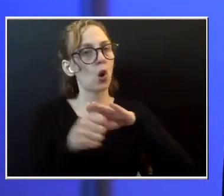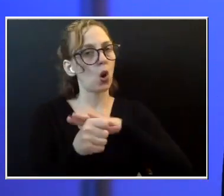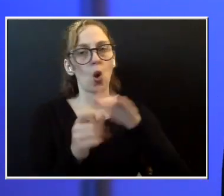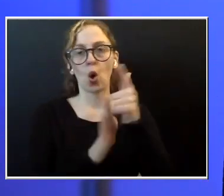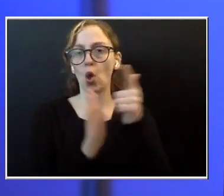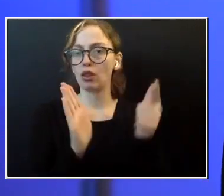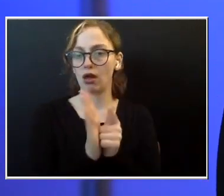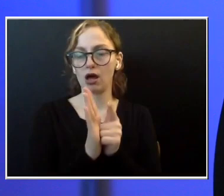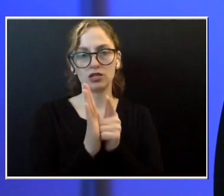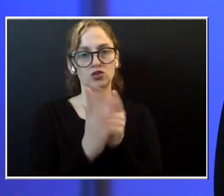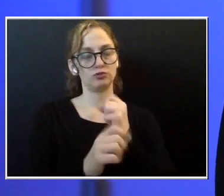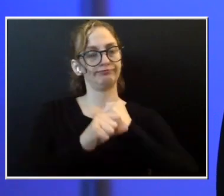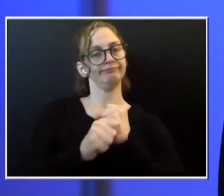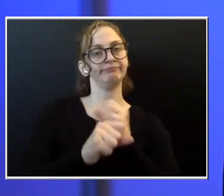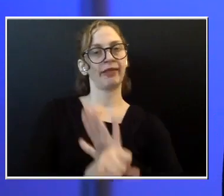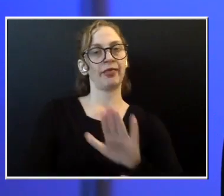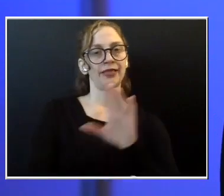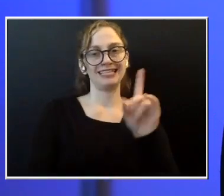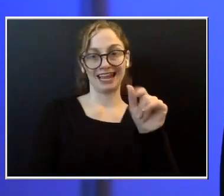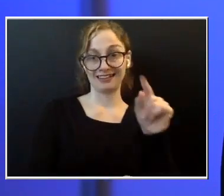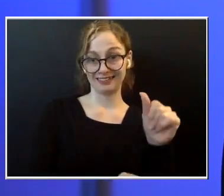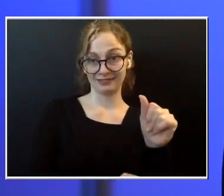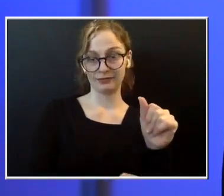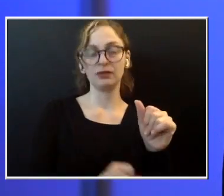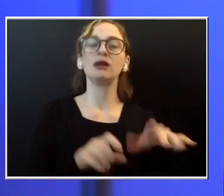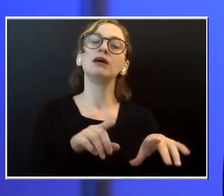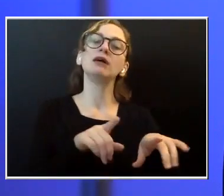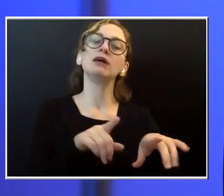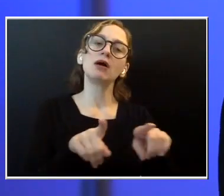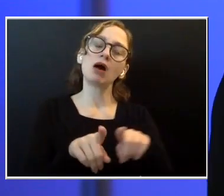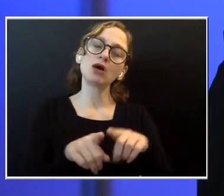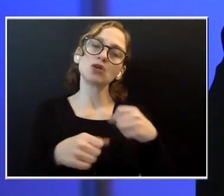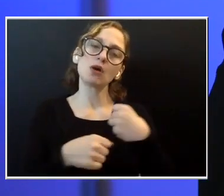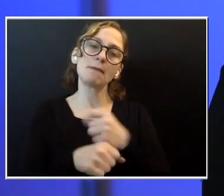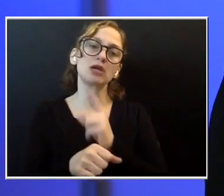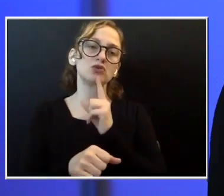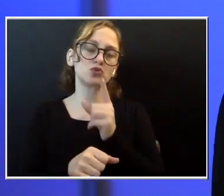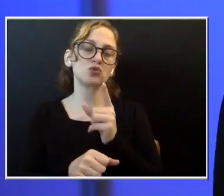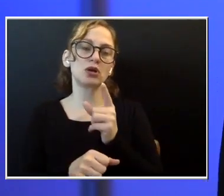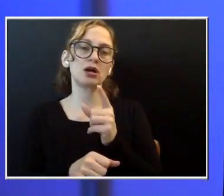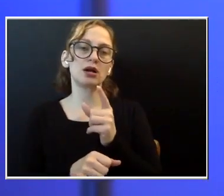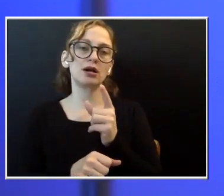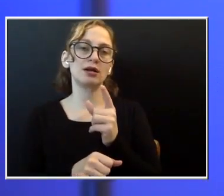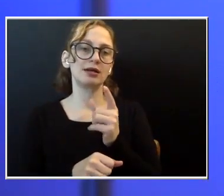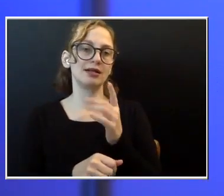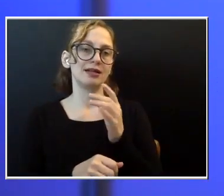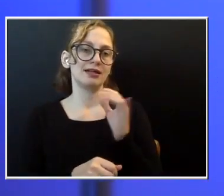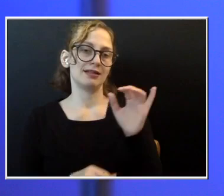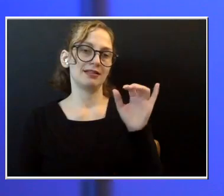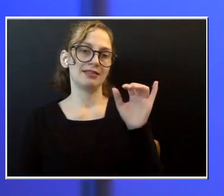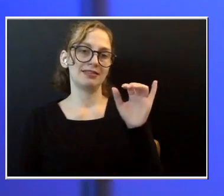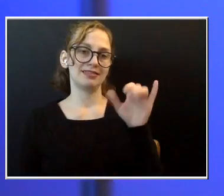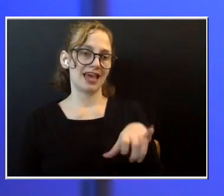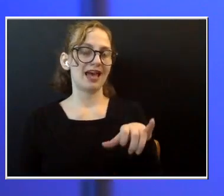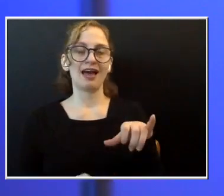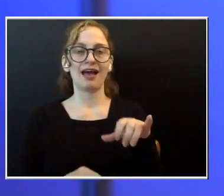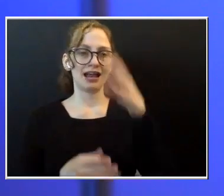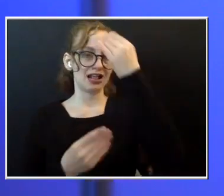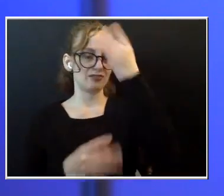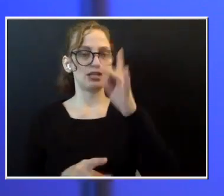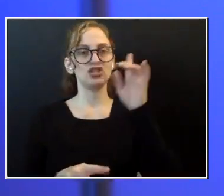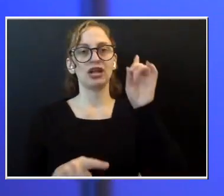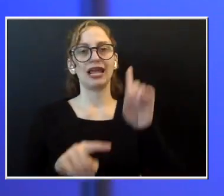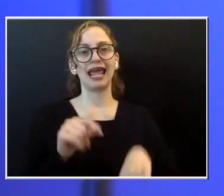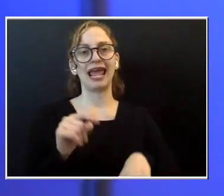very important, but also making sure that the information is de-identified so that it can't be identified to a